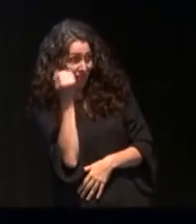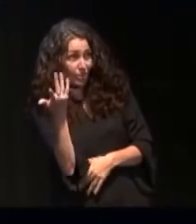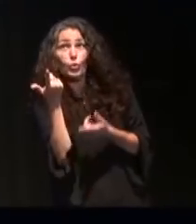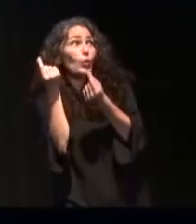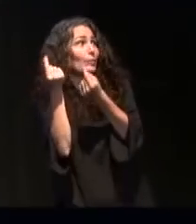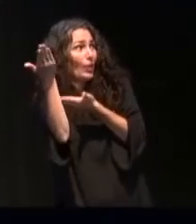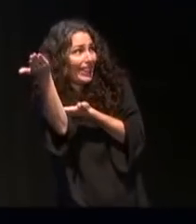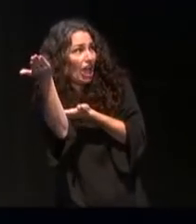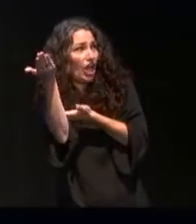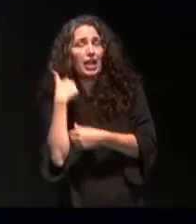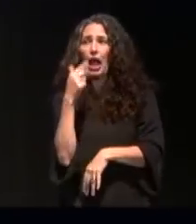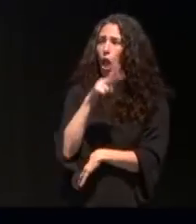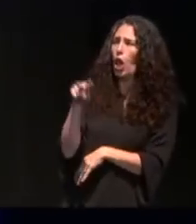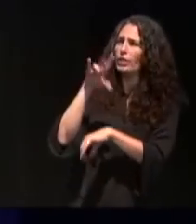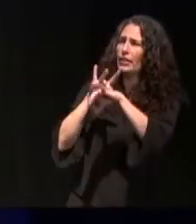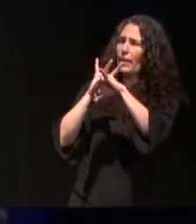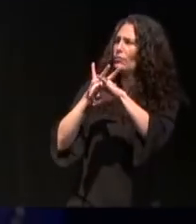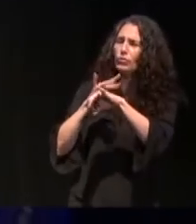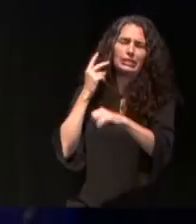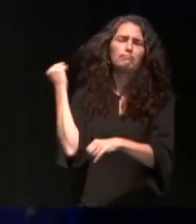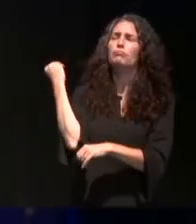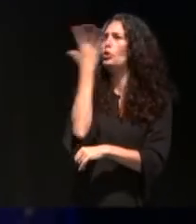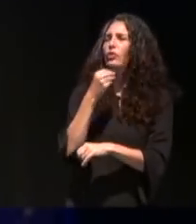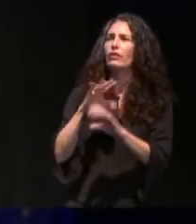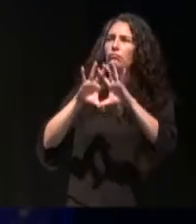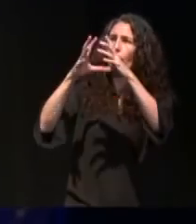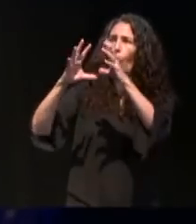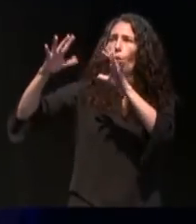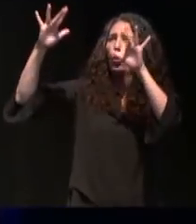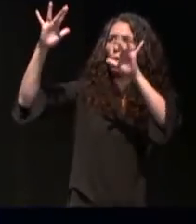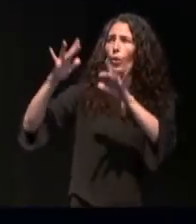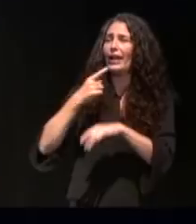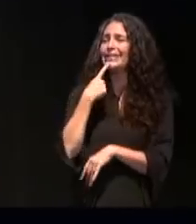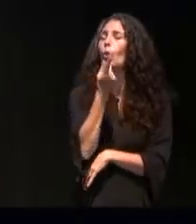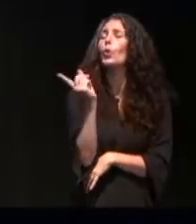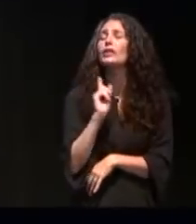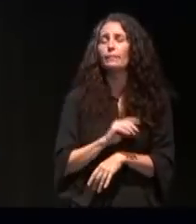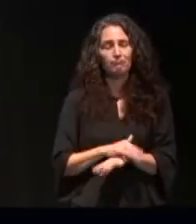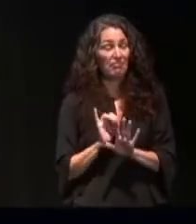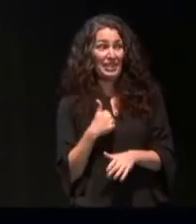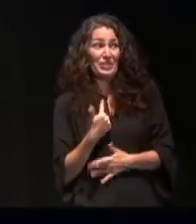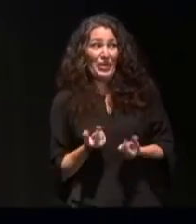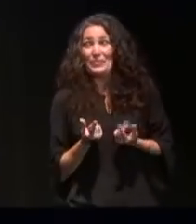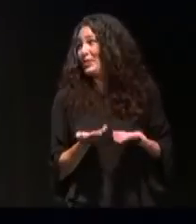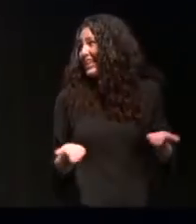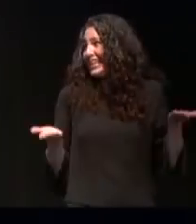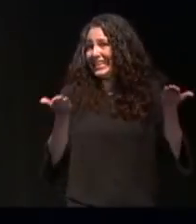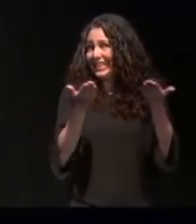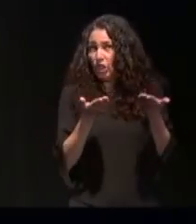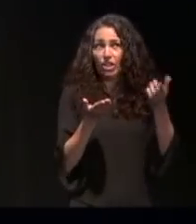there." And I looked at the planet. It was very, very beautiful, very, very luminous. And I said to him, "This is what I'm doing right